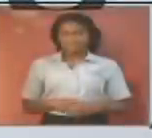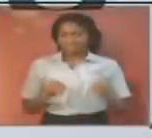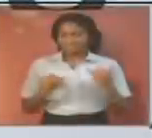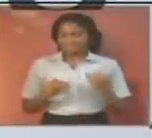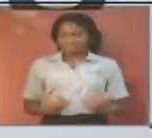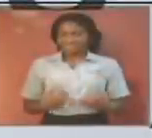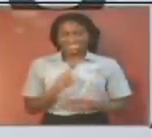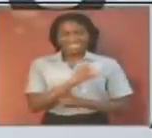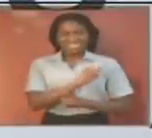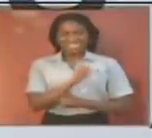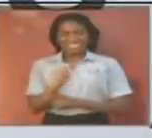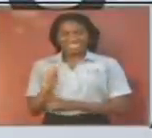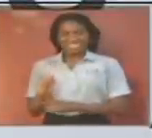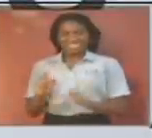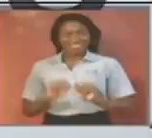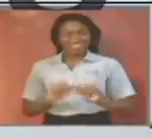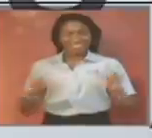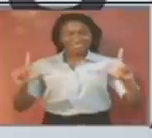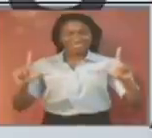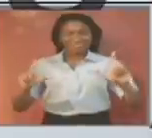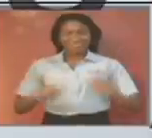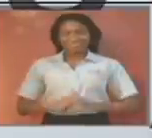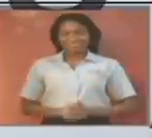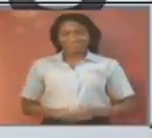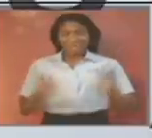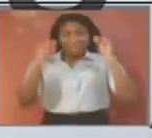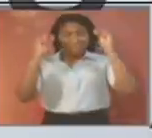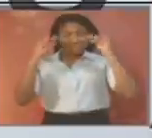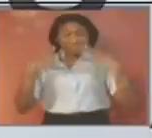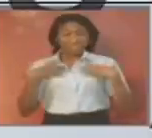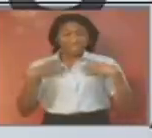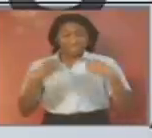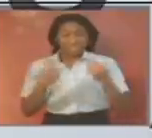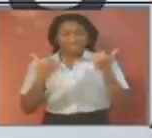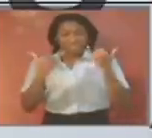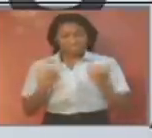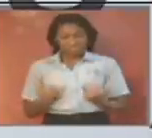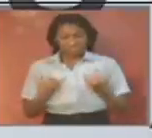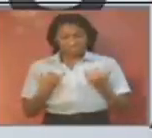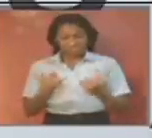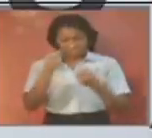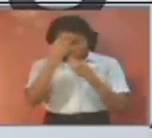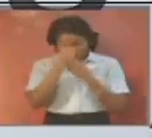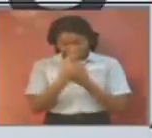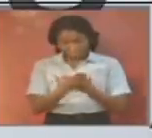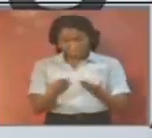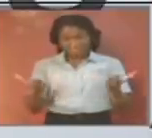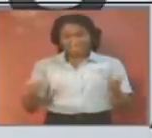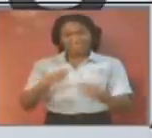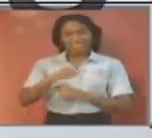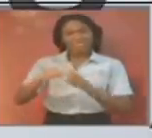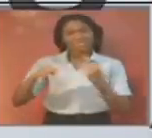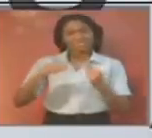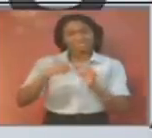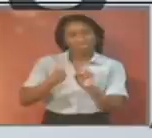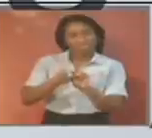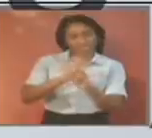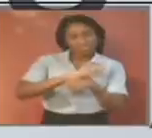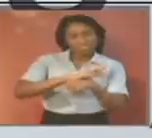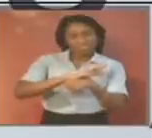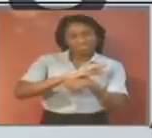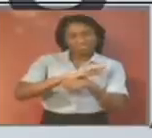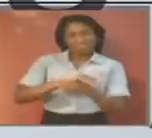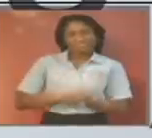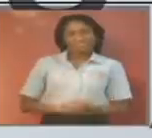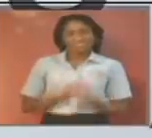This is TTT Live. I'm DK Rosta. The Ministry of Health is giving an update on the status of COVID-19 in Trinidad and Tobago. We're bringing you